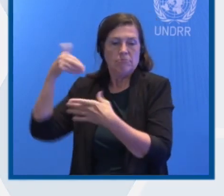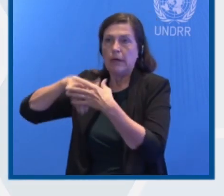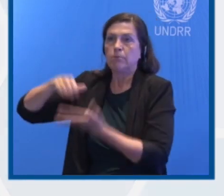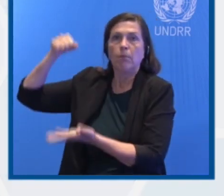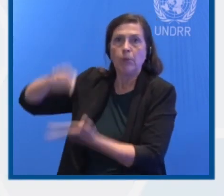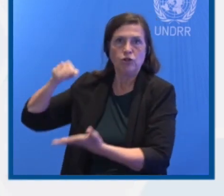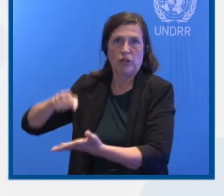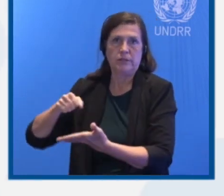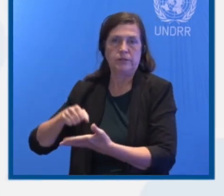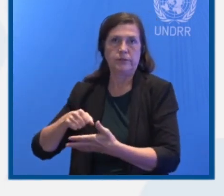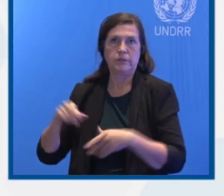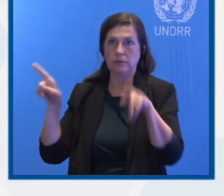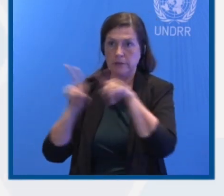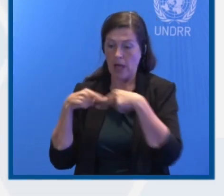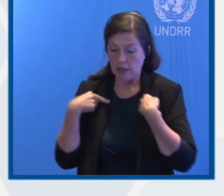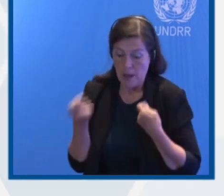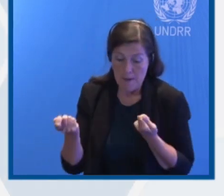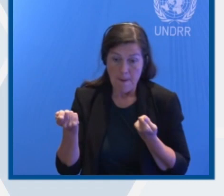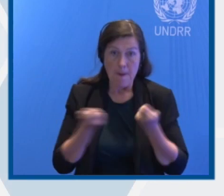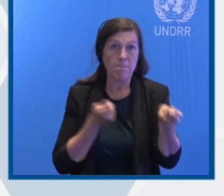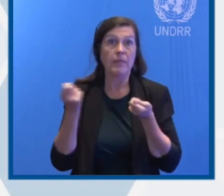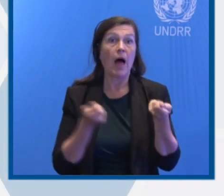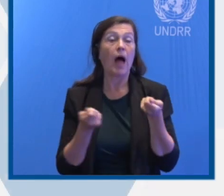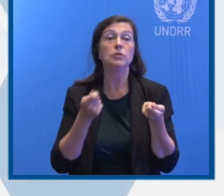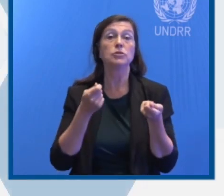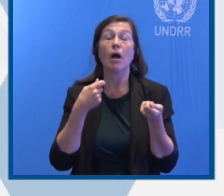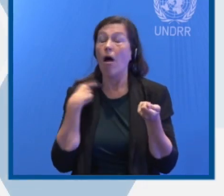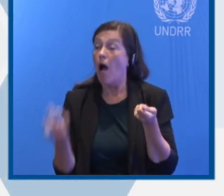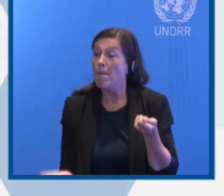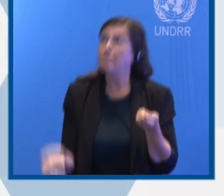manage by disaster. So the disaster occurs, and